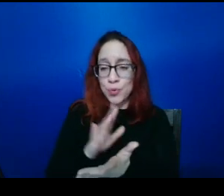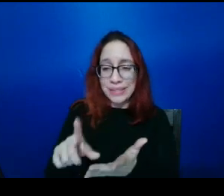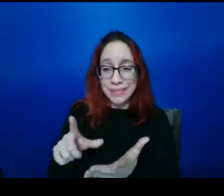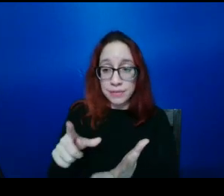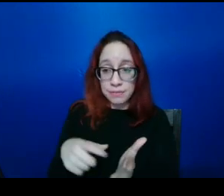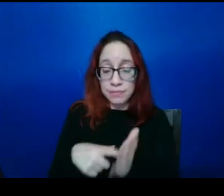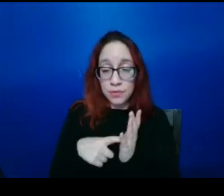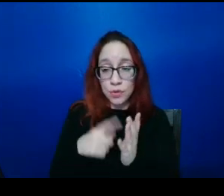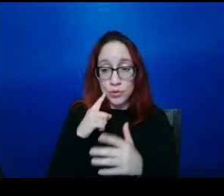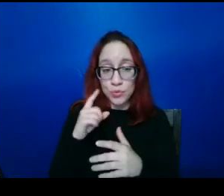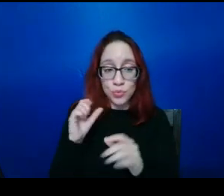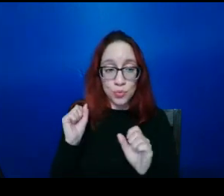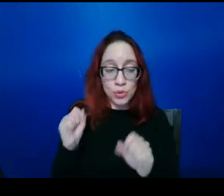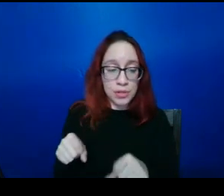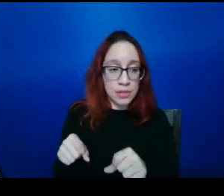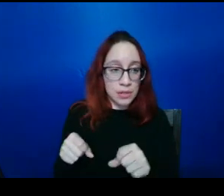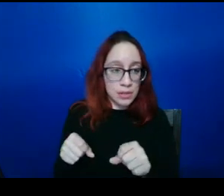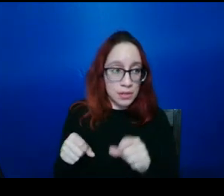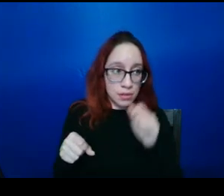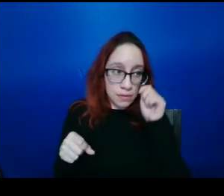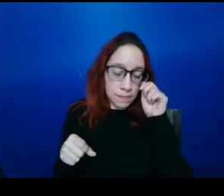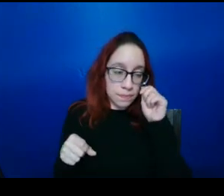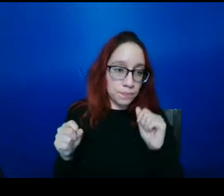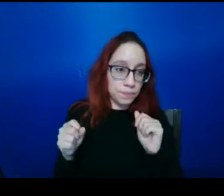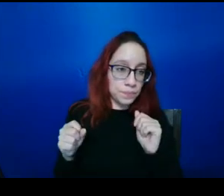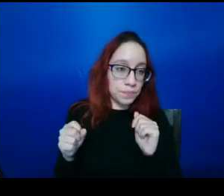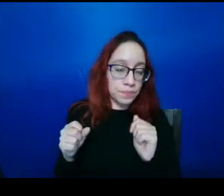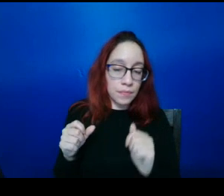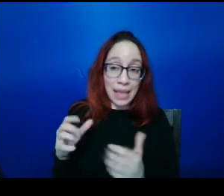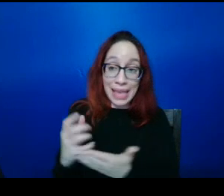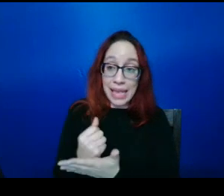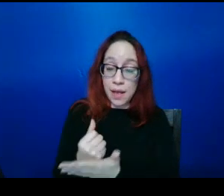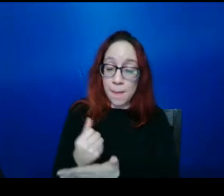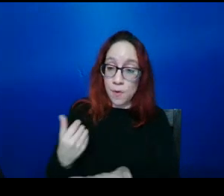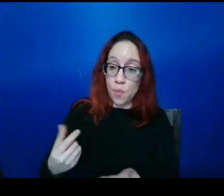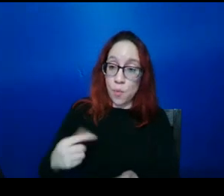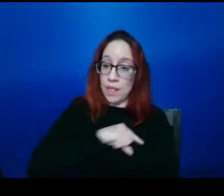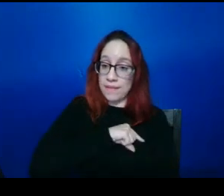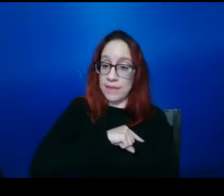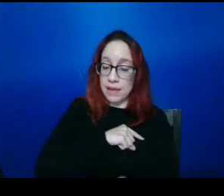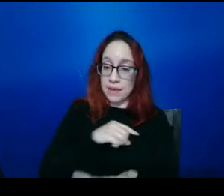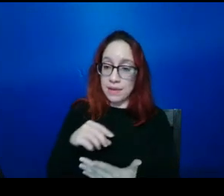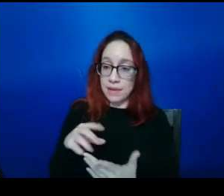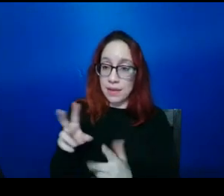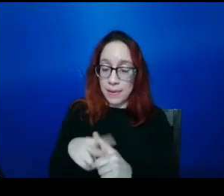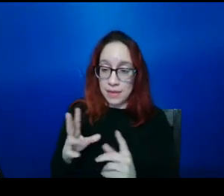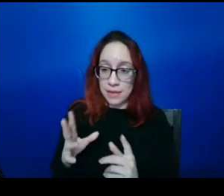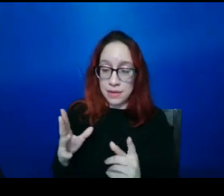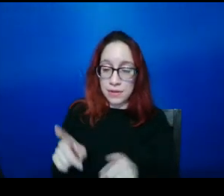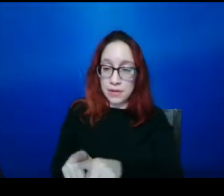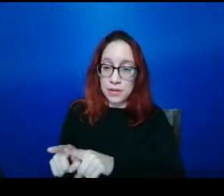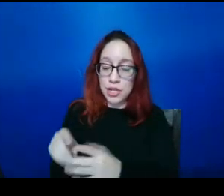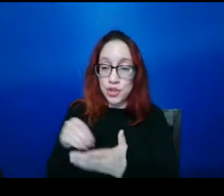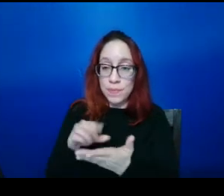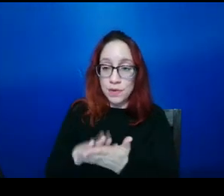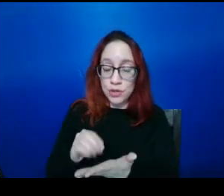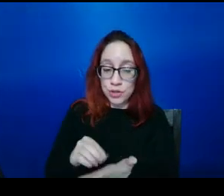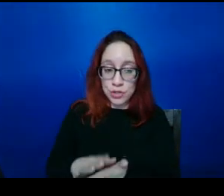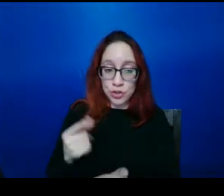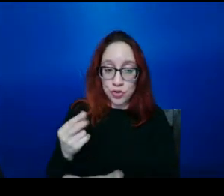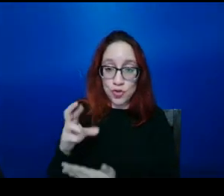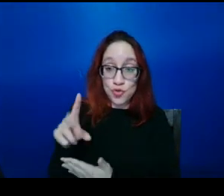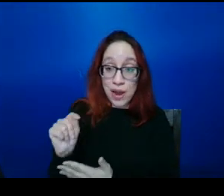in order for us to be able to income qualify an applicant, and also is documentation that the grant